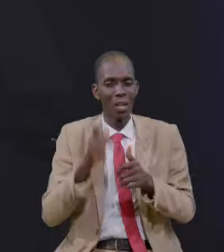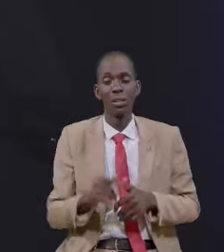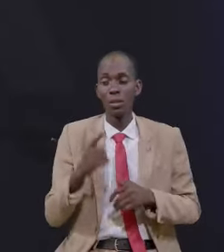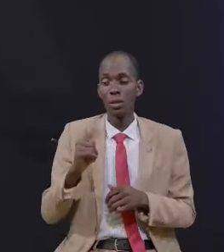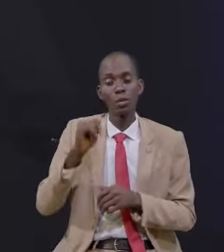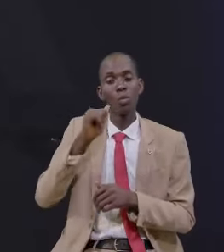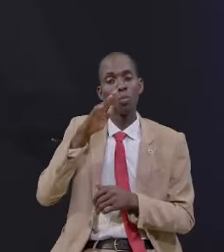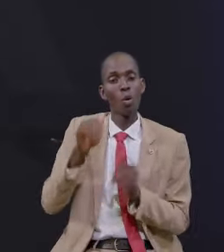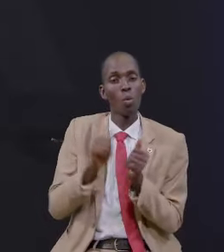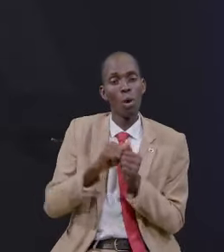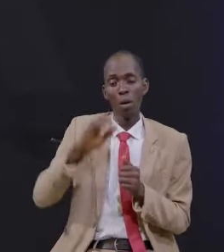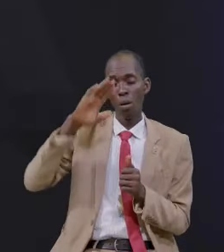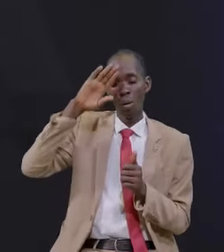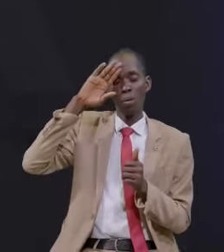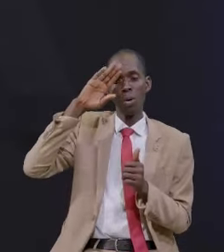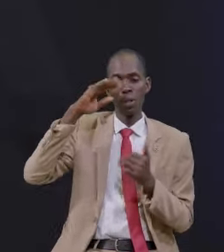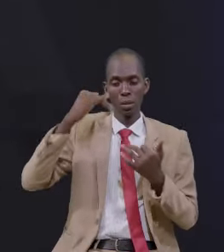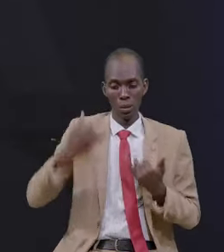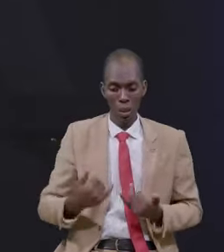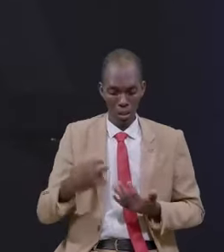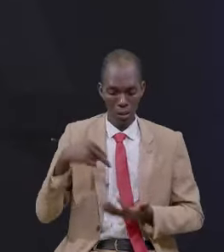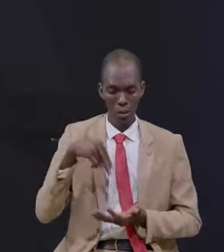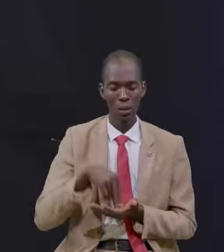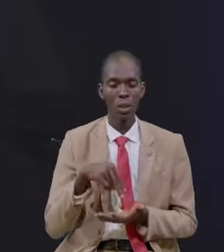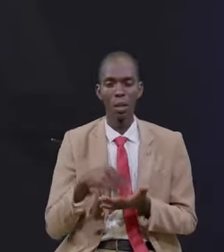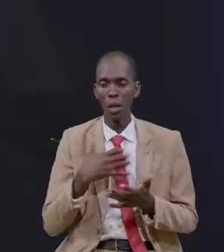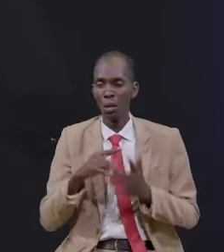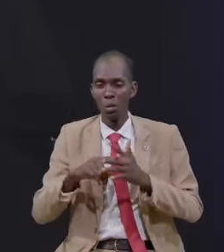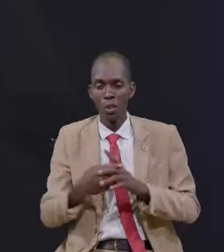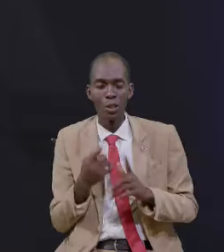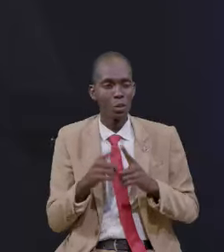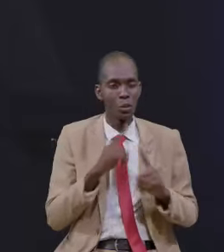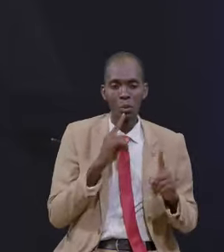and ministered unto them. Look at